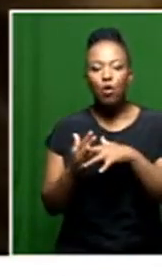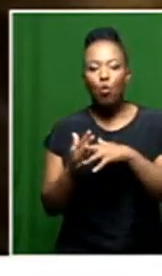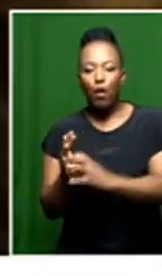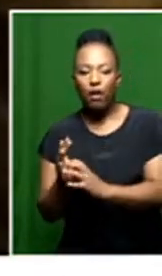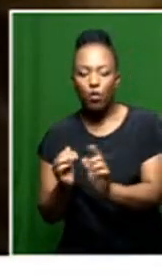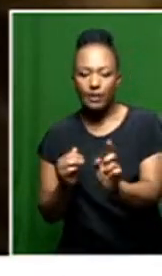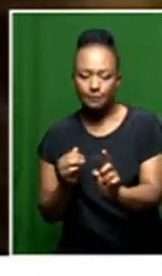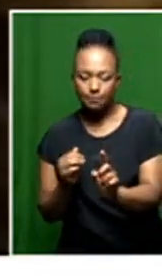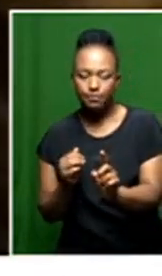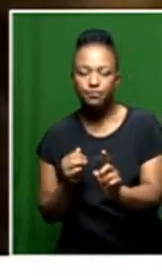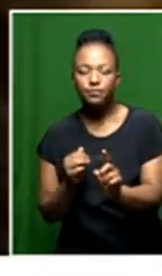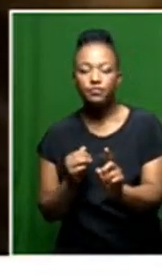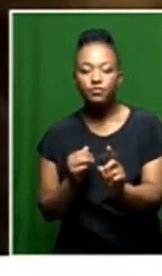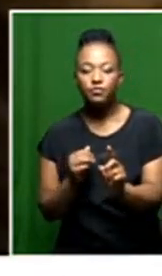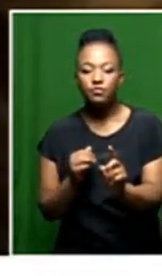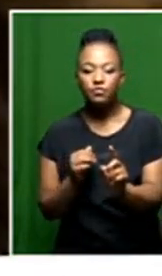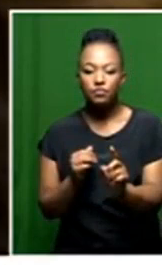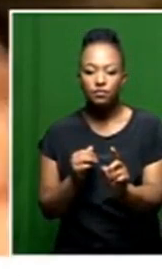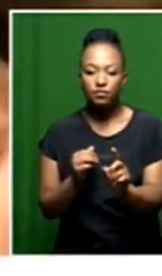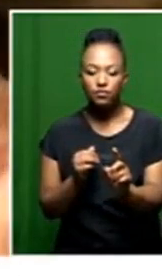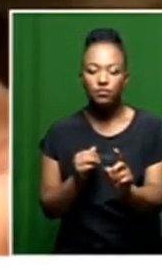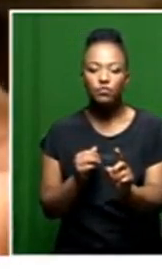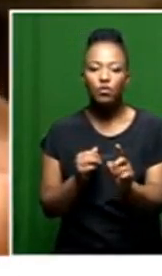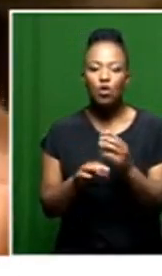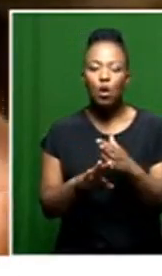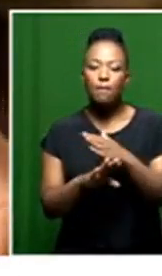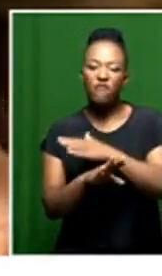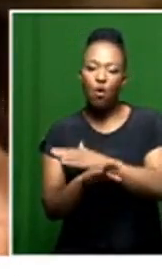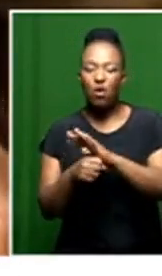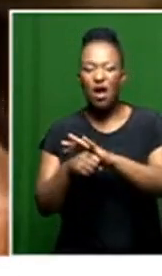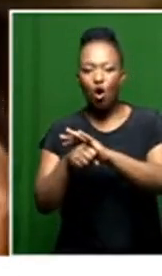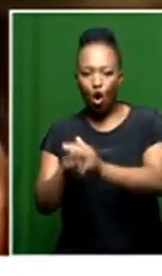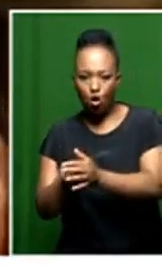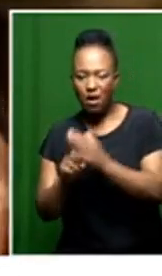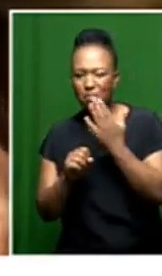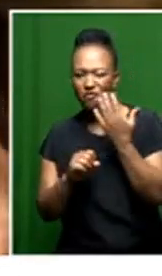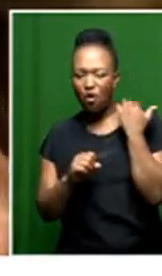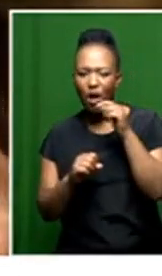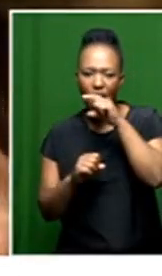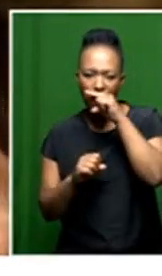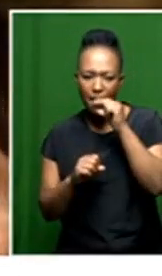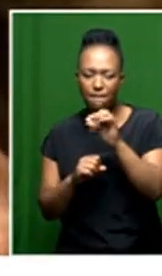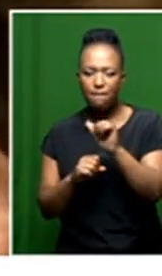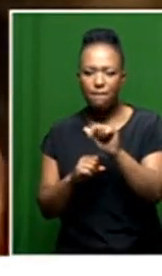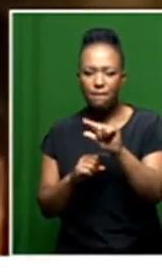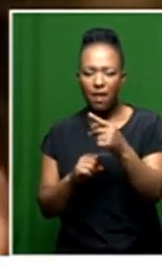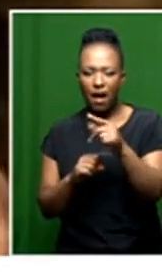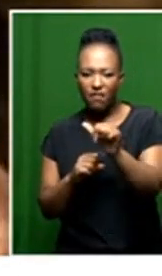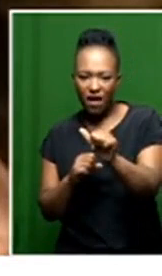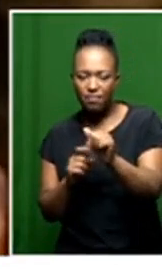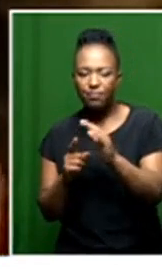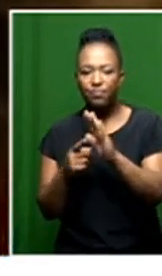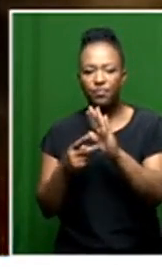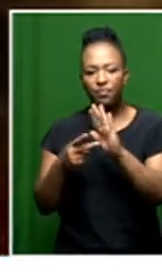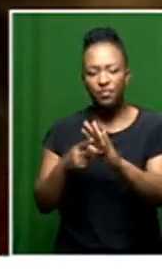is the issue that the original coronavirus, the alpha wave, the beta wave that